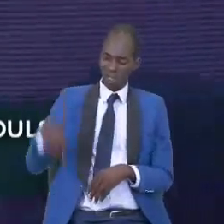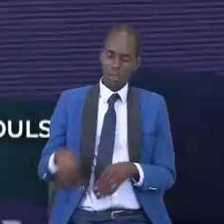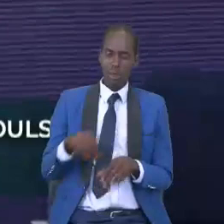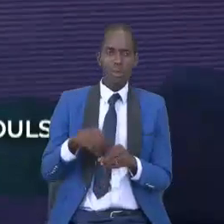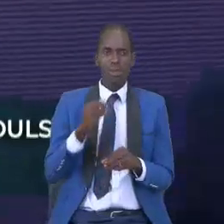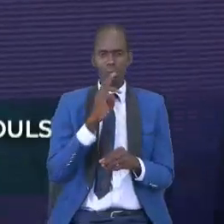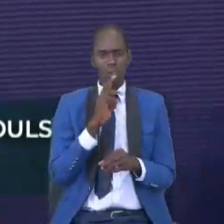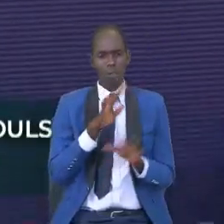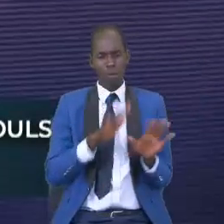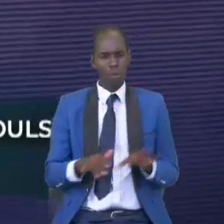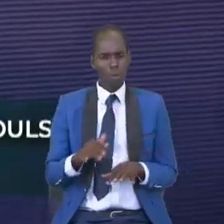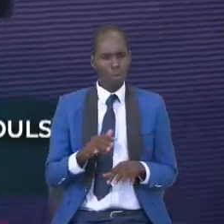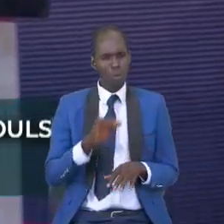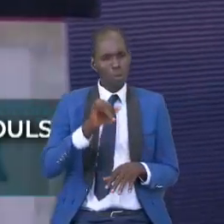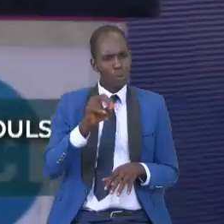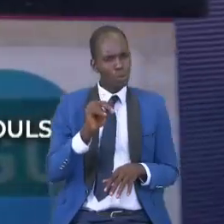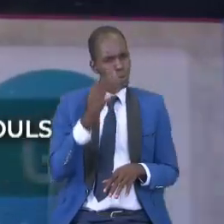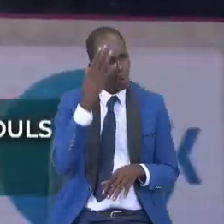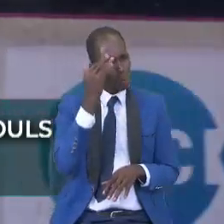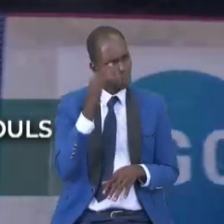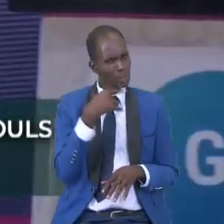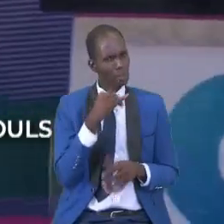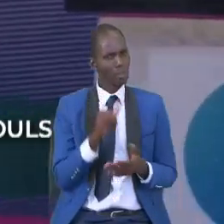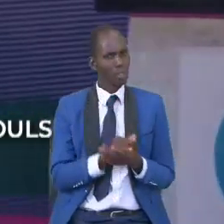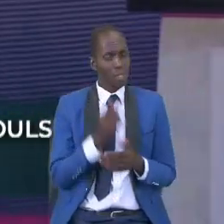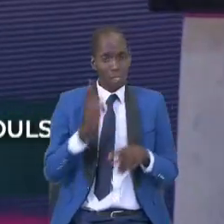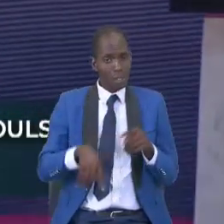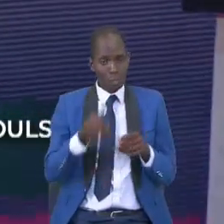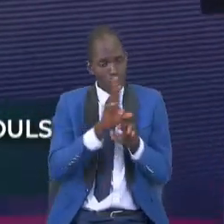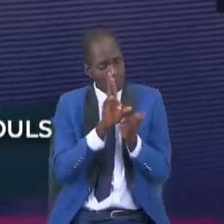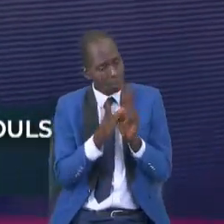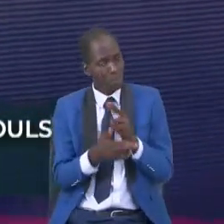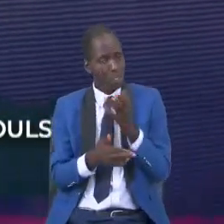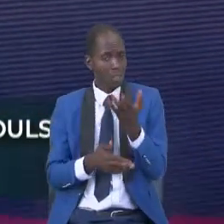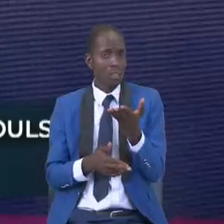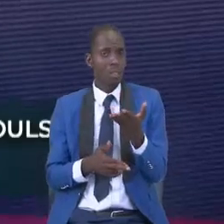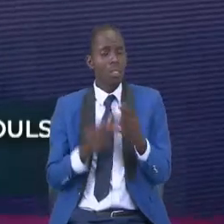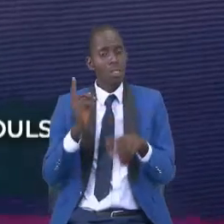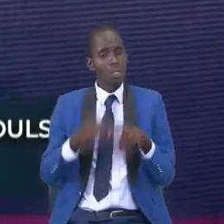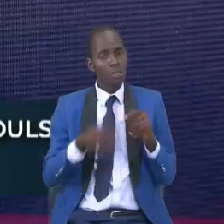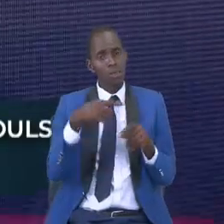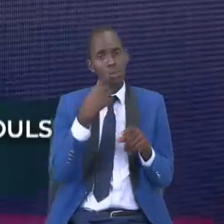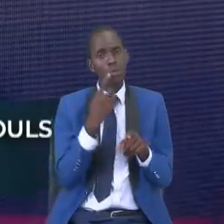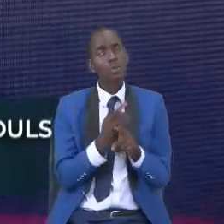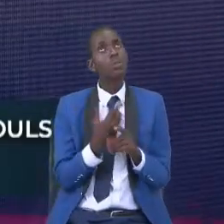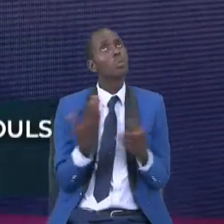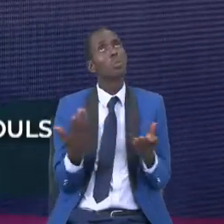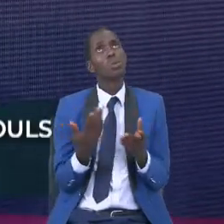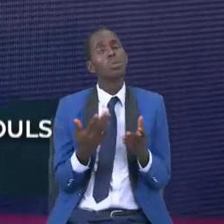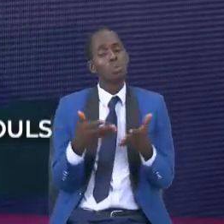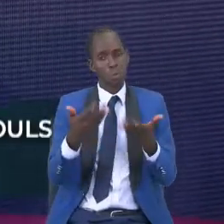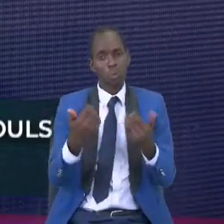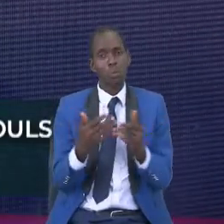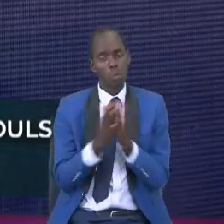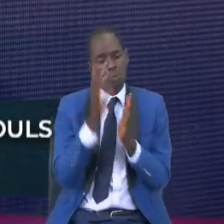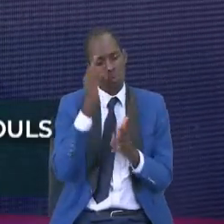repent even there? And couldn't you say, okay, pray for me? Let's pray together. And then tell God, God, I was